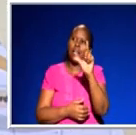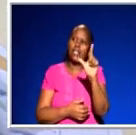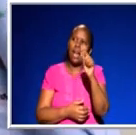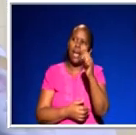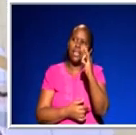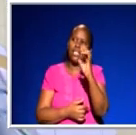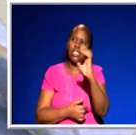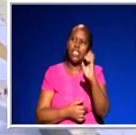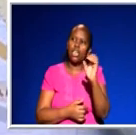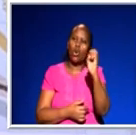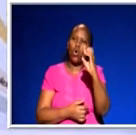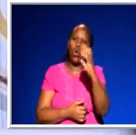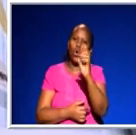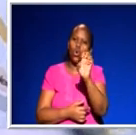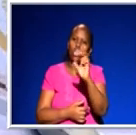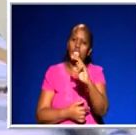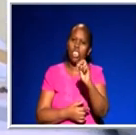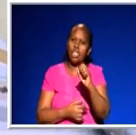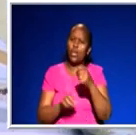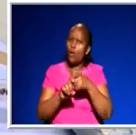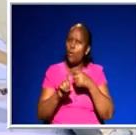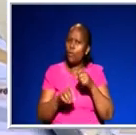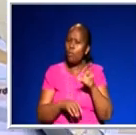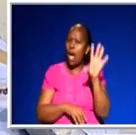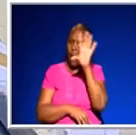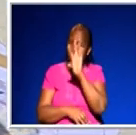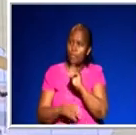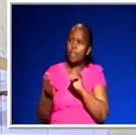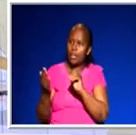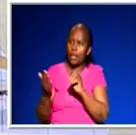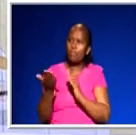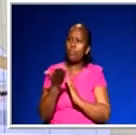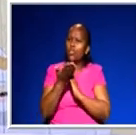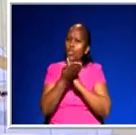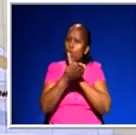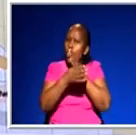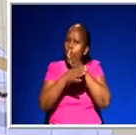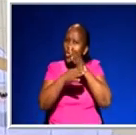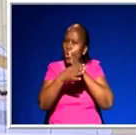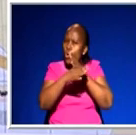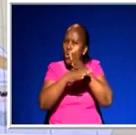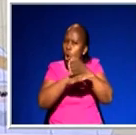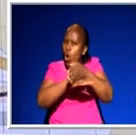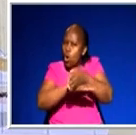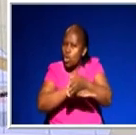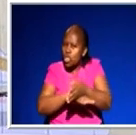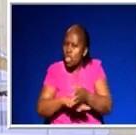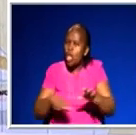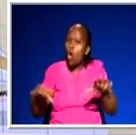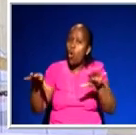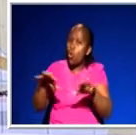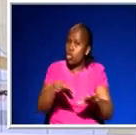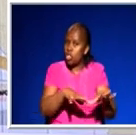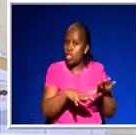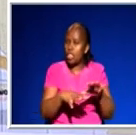Atlantic Ocean here? From Africa, they crossed Atlantic Ocean